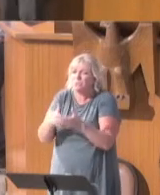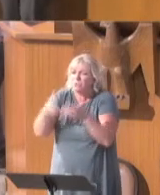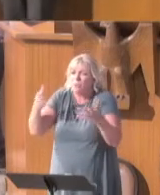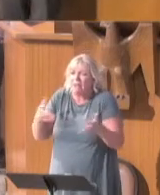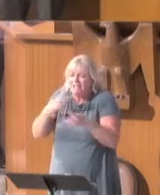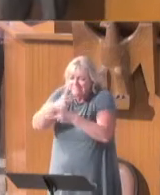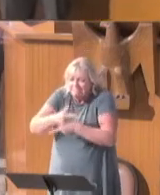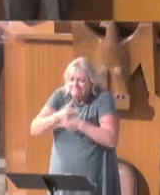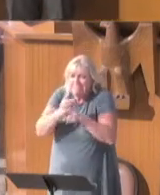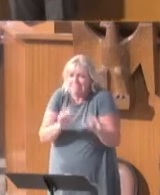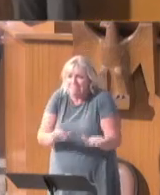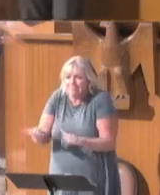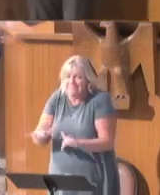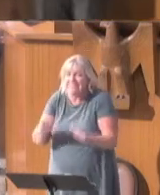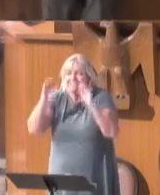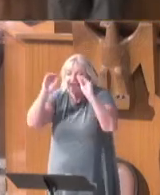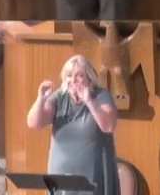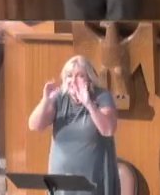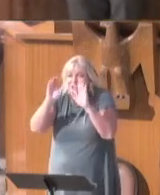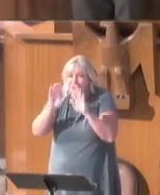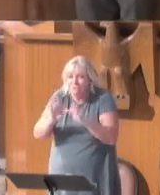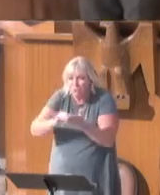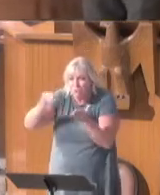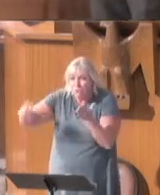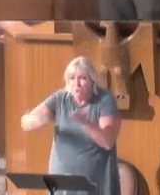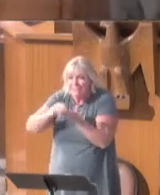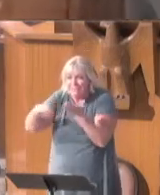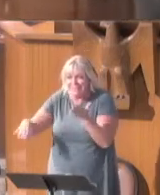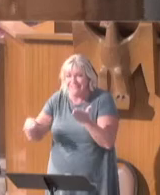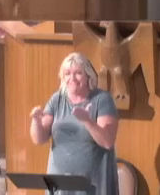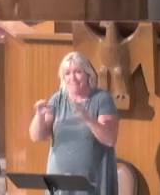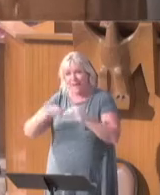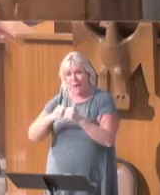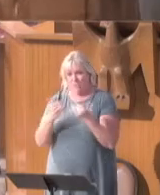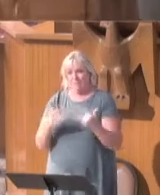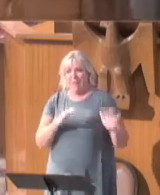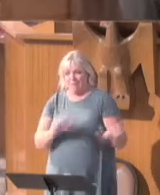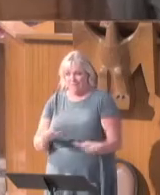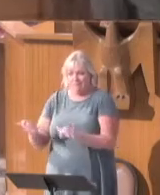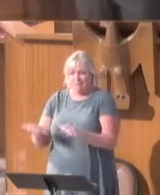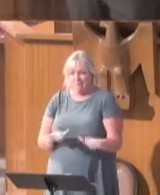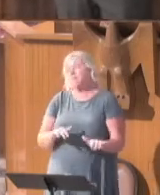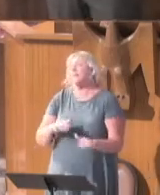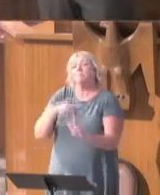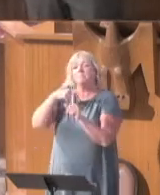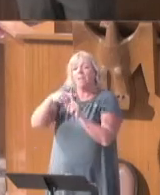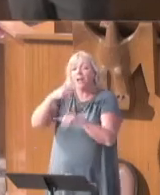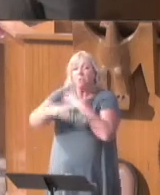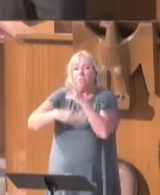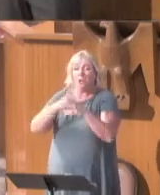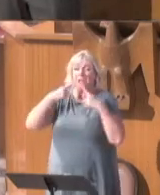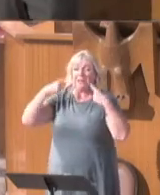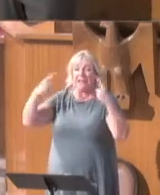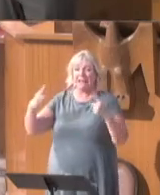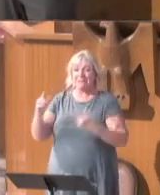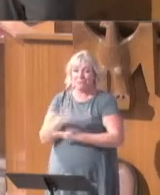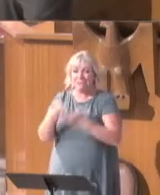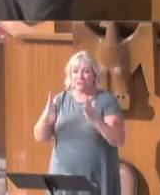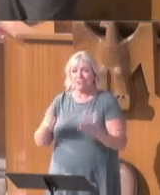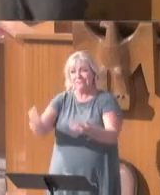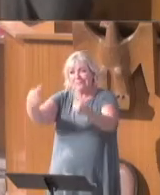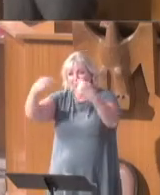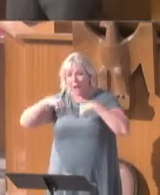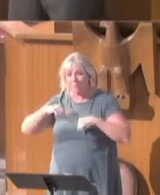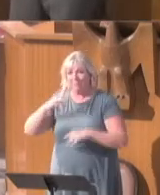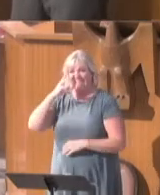to teach students of the future on this organ, and to be able to have world-class musicians come in and be able to experience